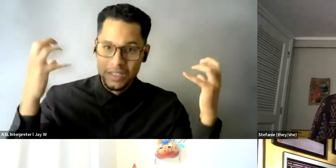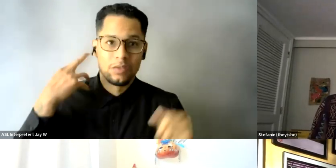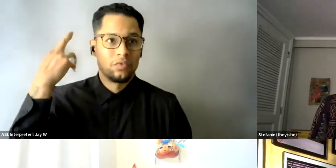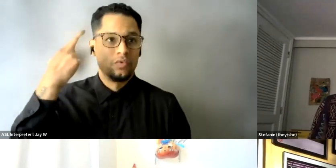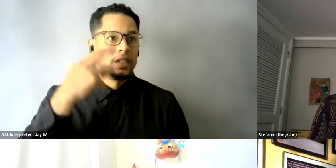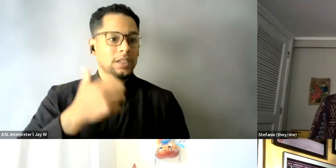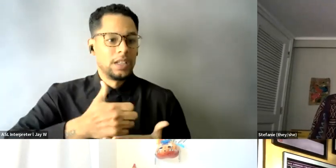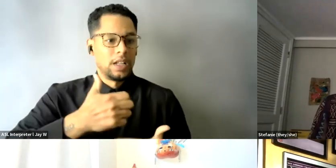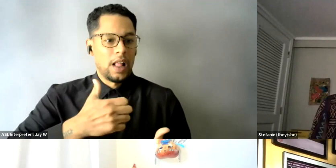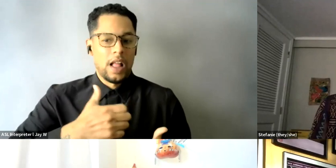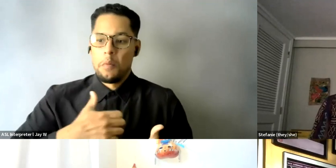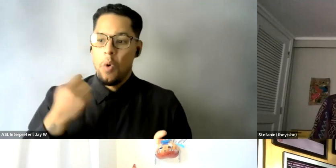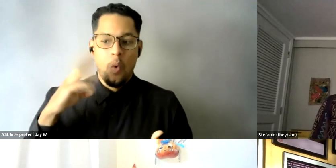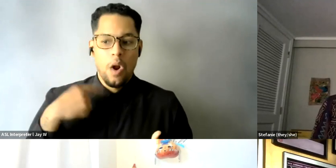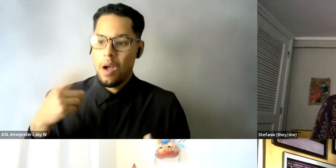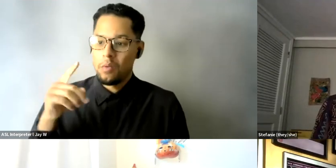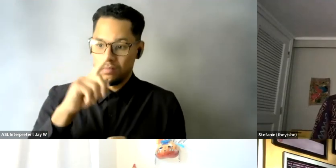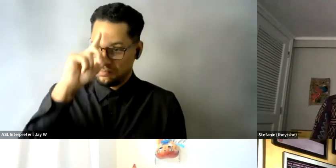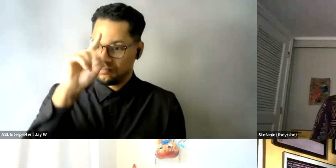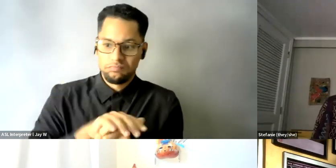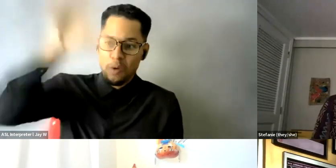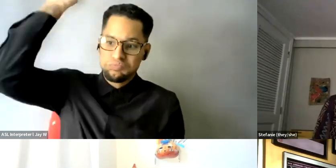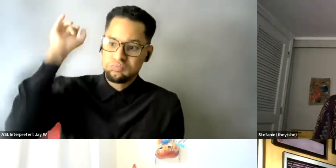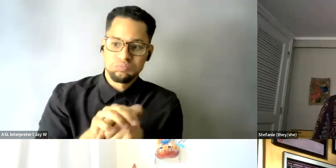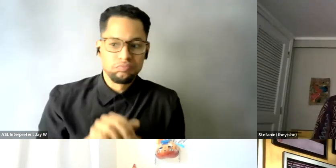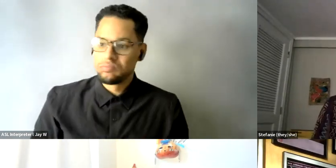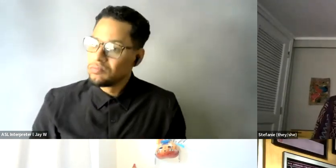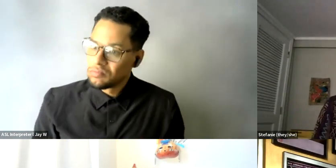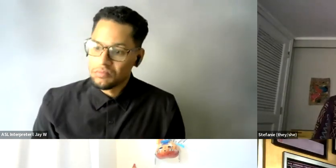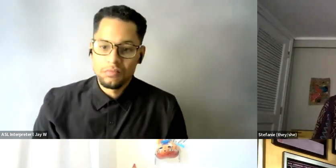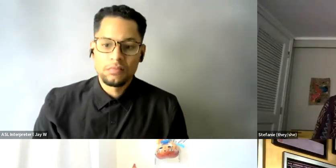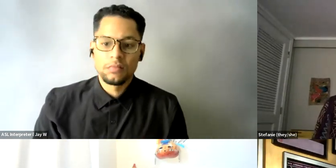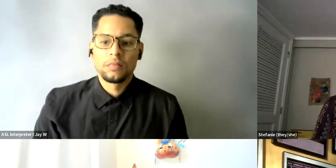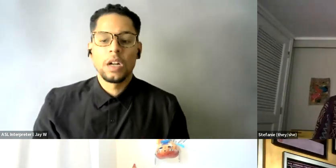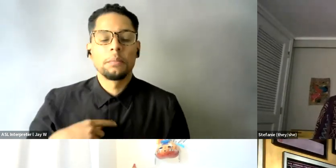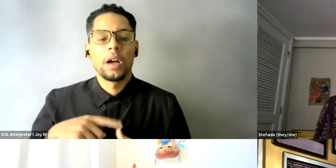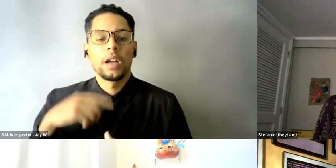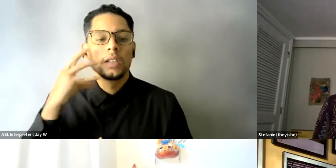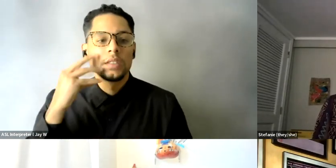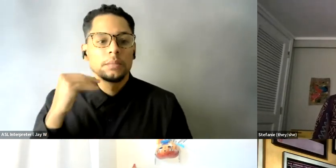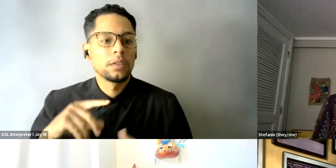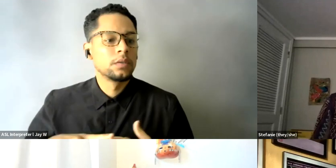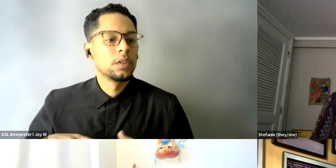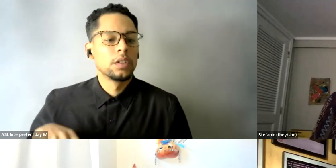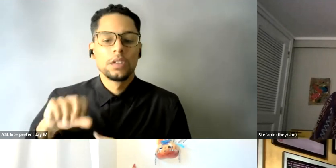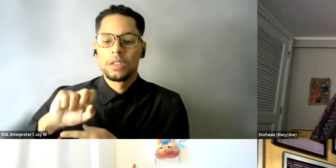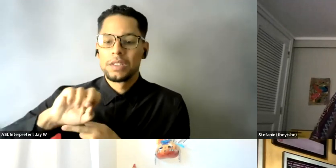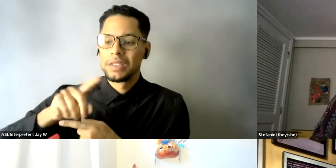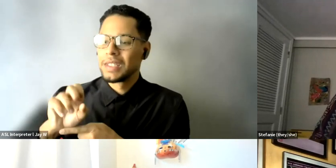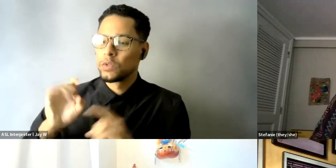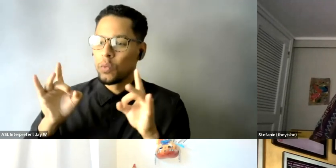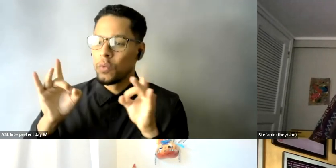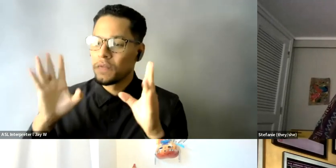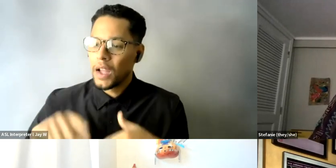implode. My first experiences with sexual violence, with psychiatric violence, and